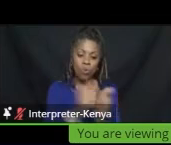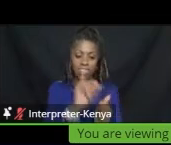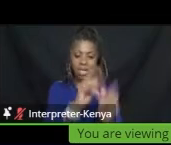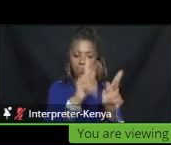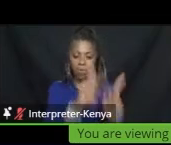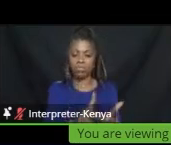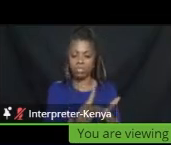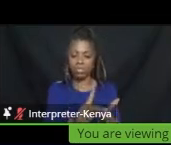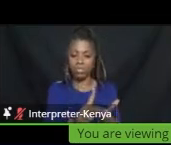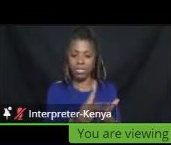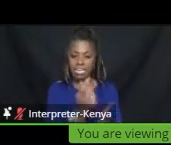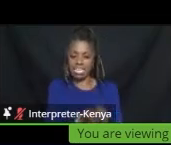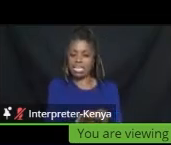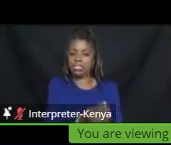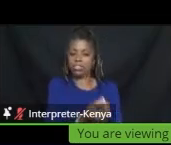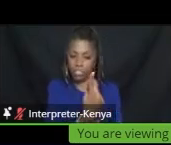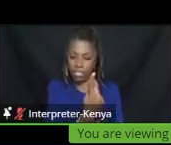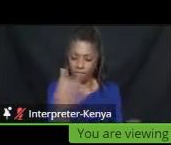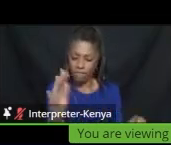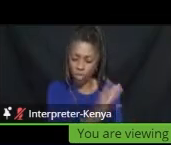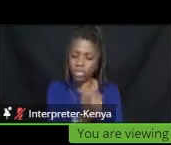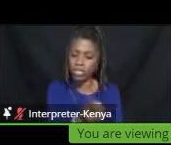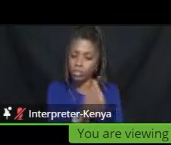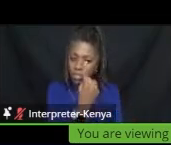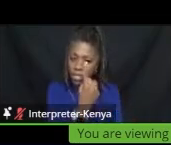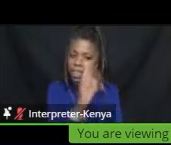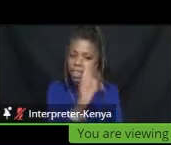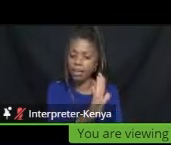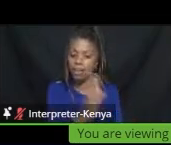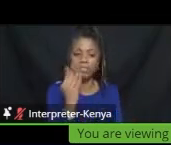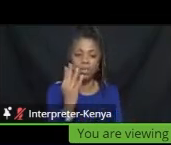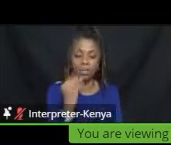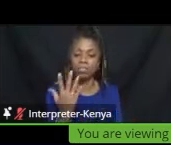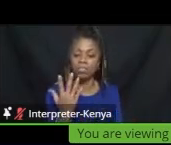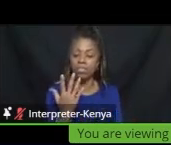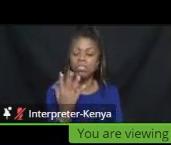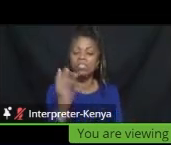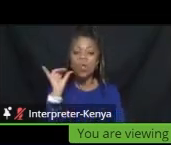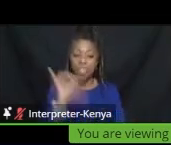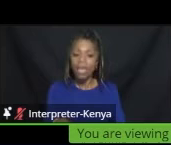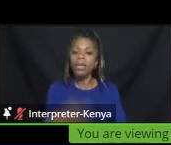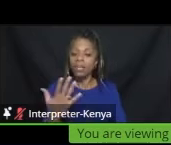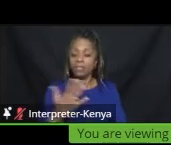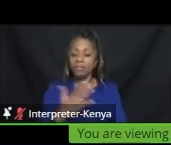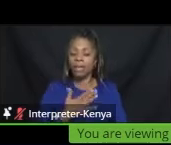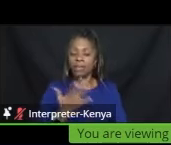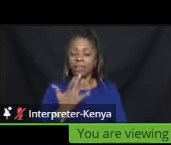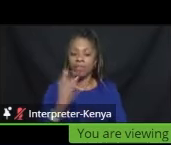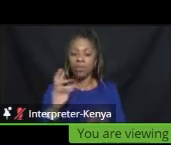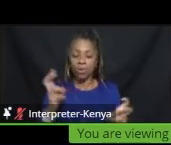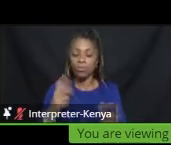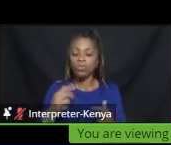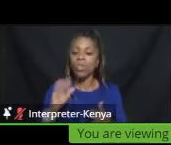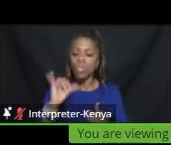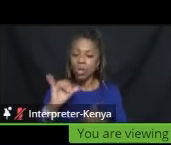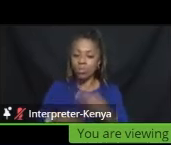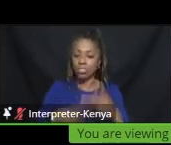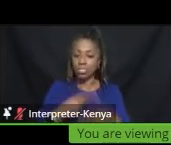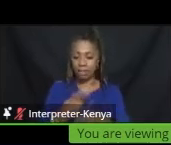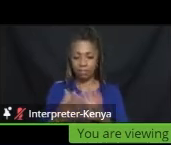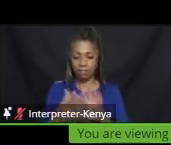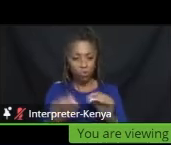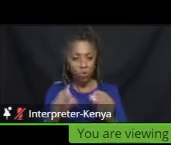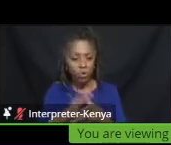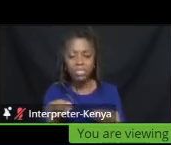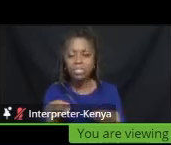folks are coming from as they have told us their stories and their aspirations. It's up to all of us to give voice to those stories and to acknowledge